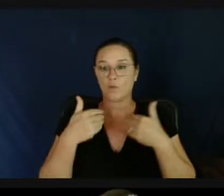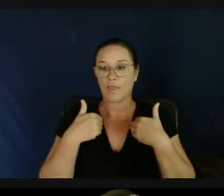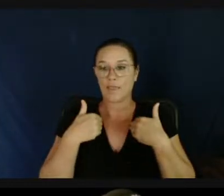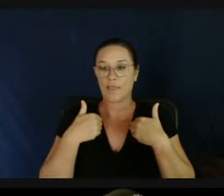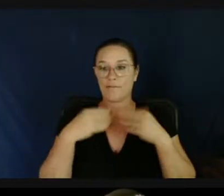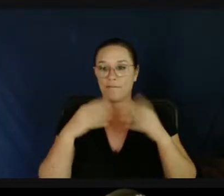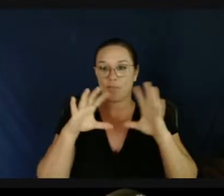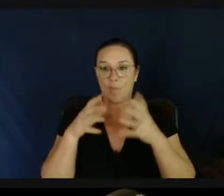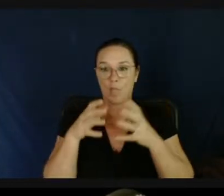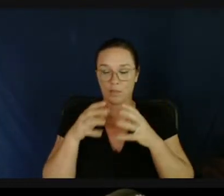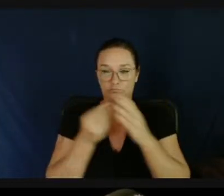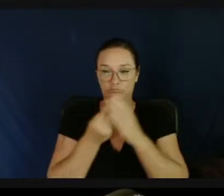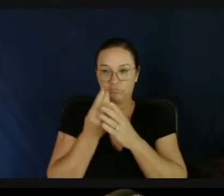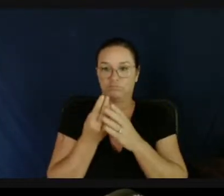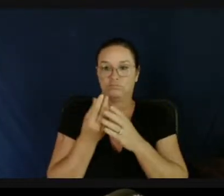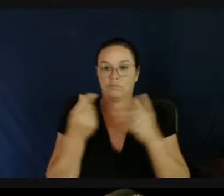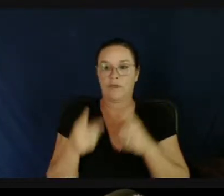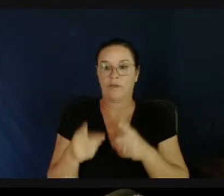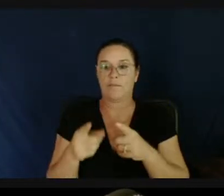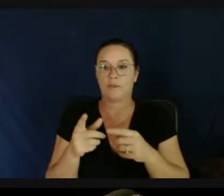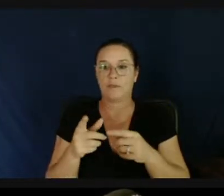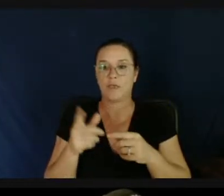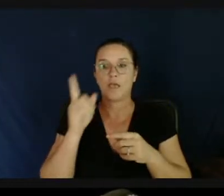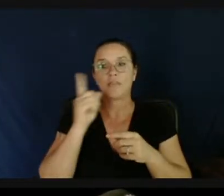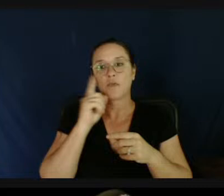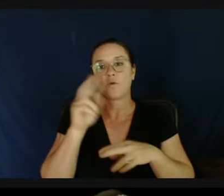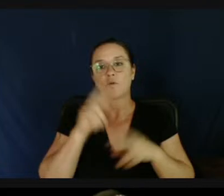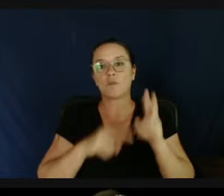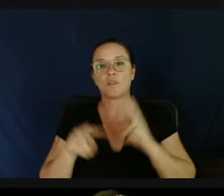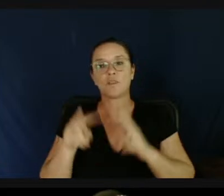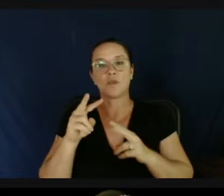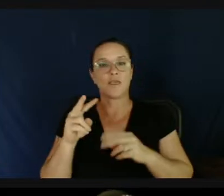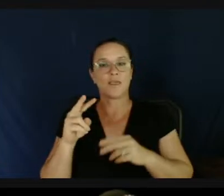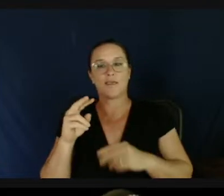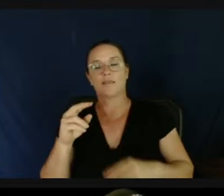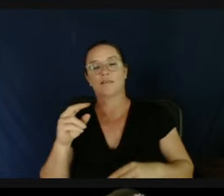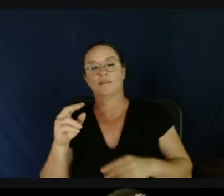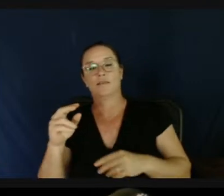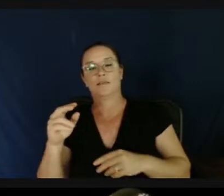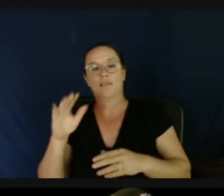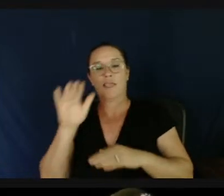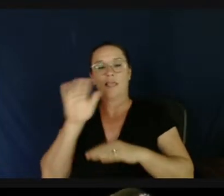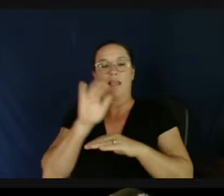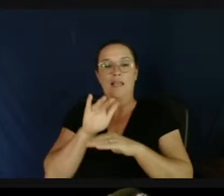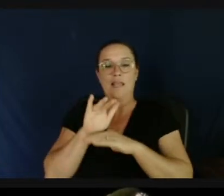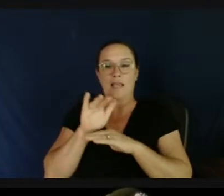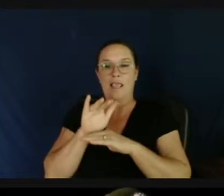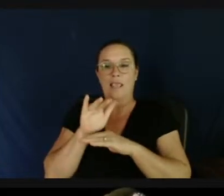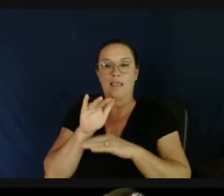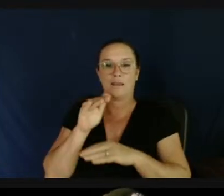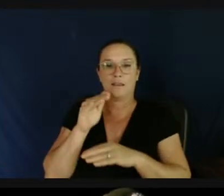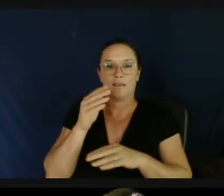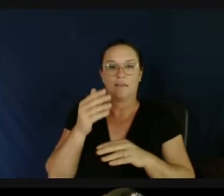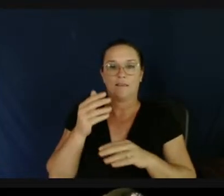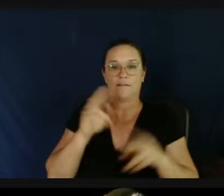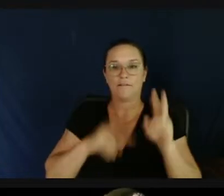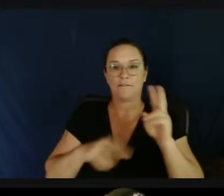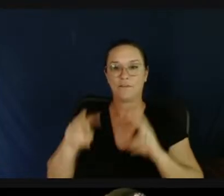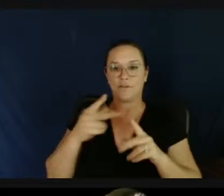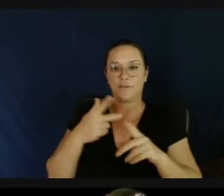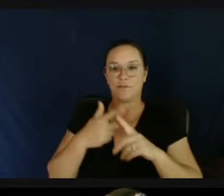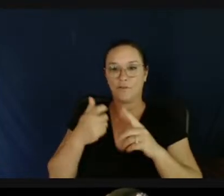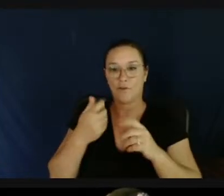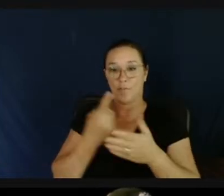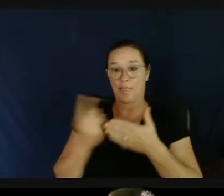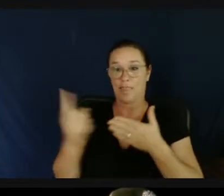thought we would also look at the S2 camera, just the nighttime view now, starting back last week, right after